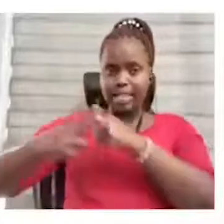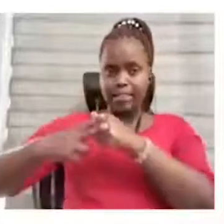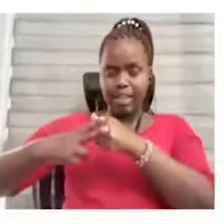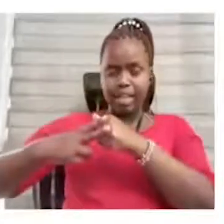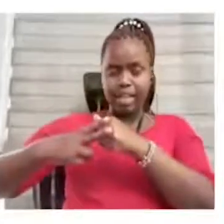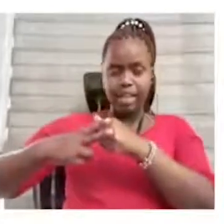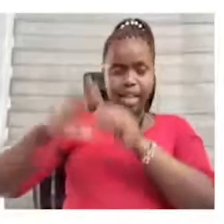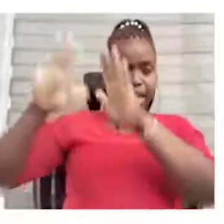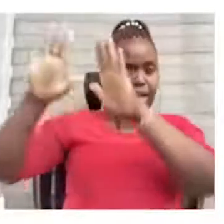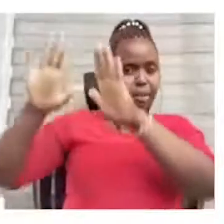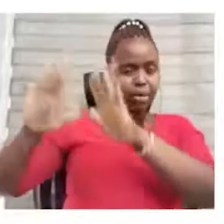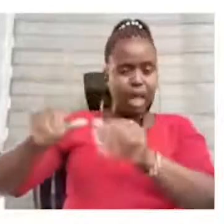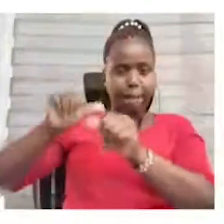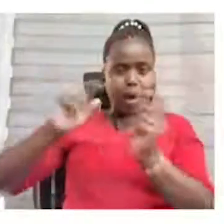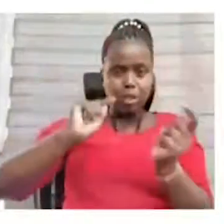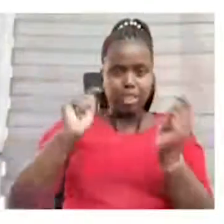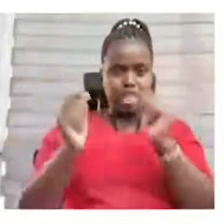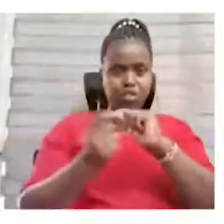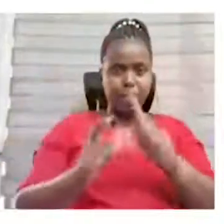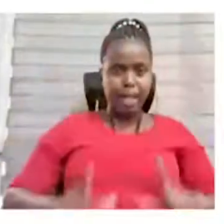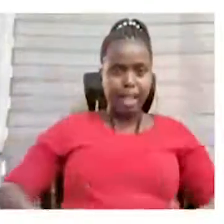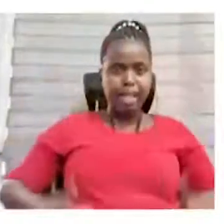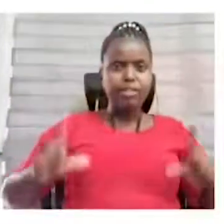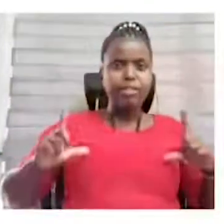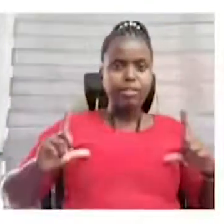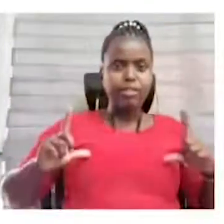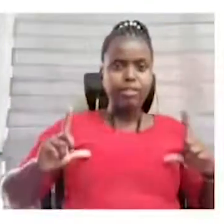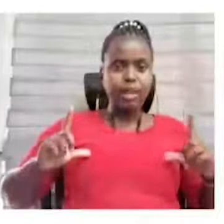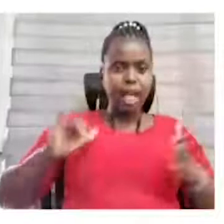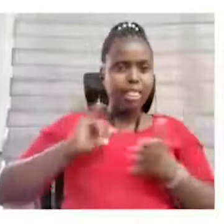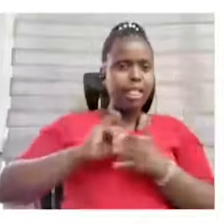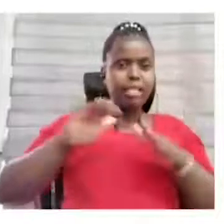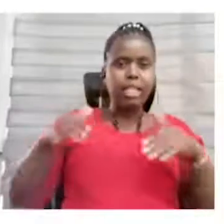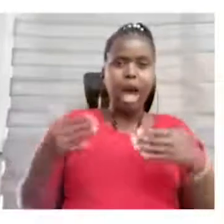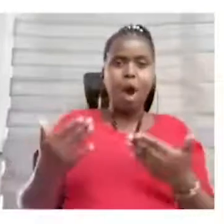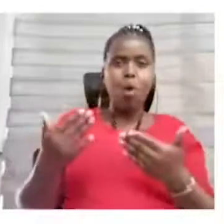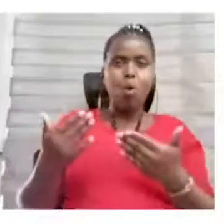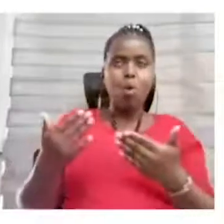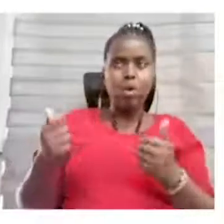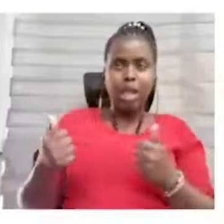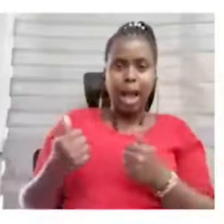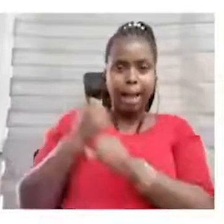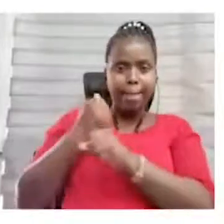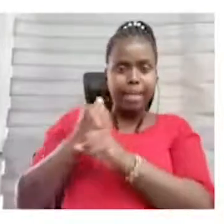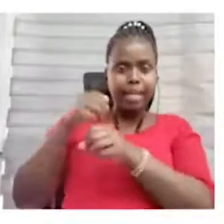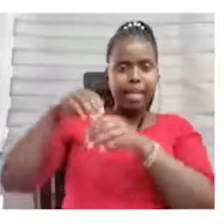was about transforming lives, and that's a deep ethos we have on our purpose-led journey that we have as an